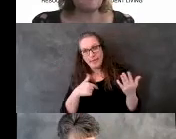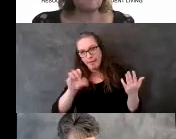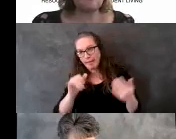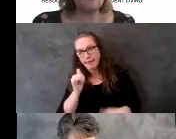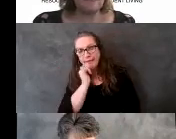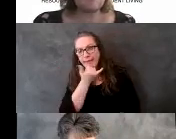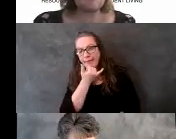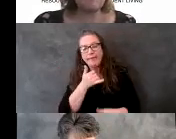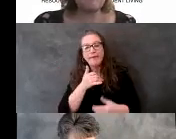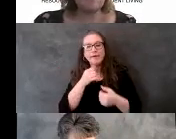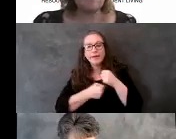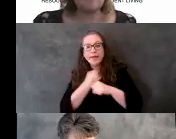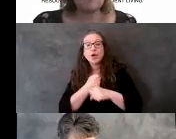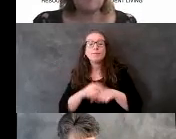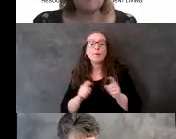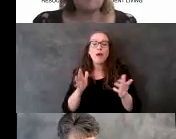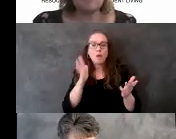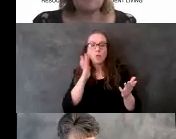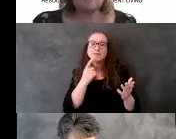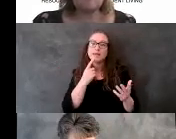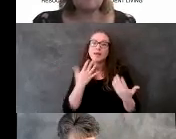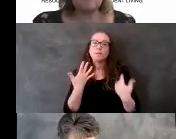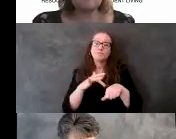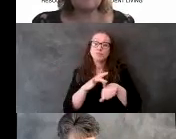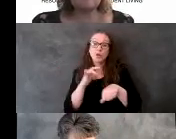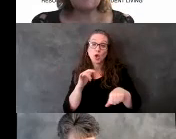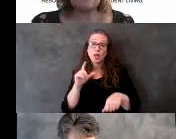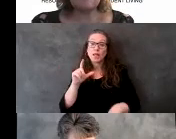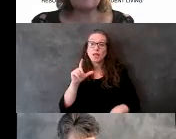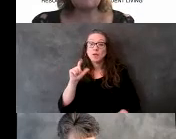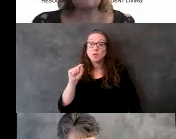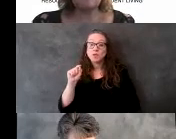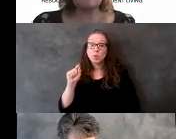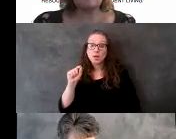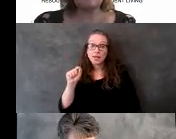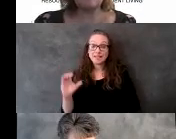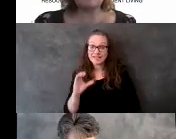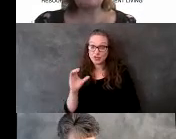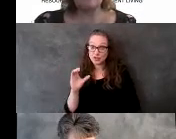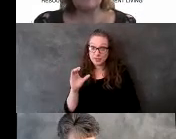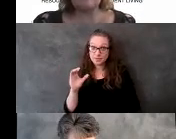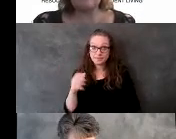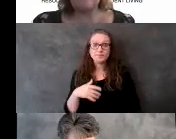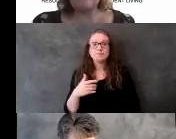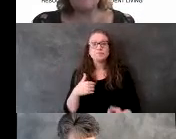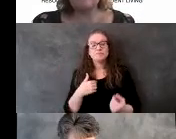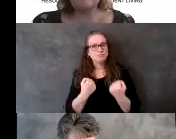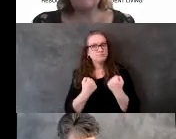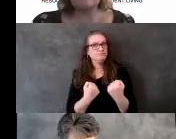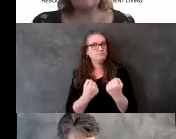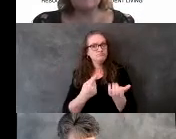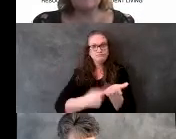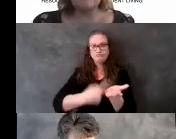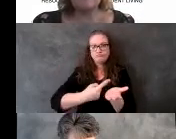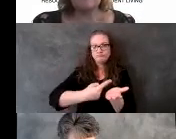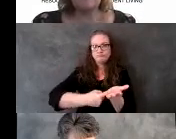decades all correct, but in the early 20th century, there was still a lot of talk about eugenics. And that's basically sort